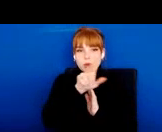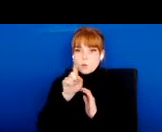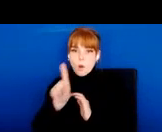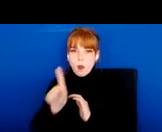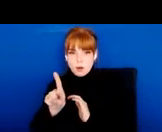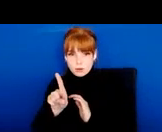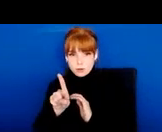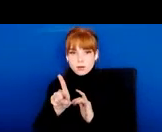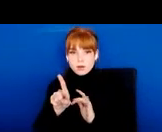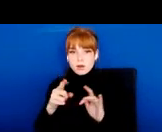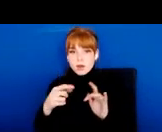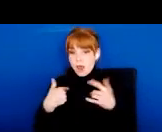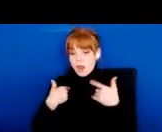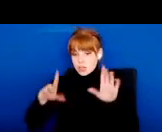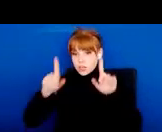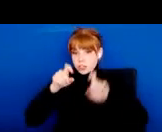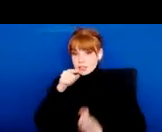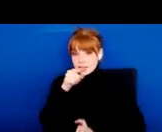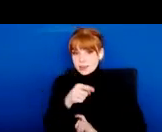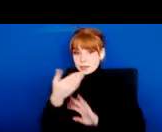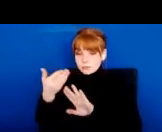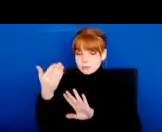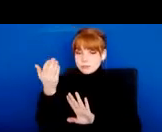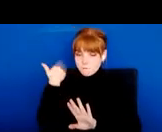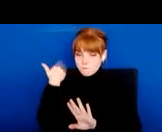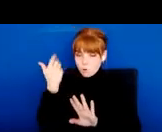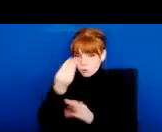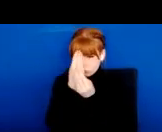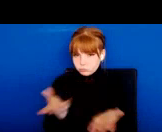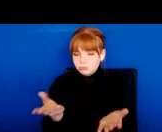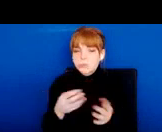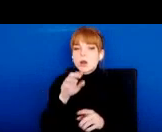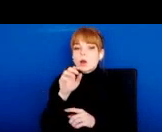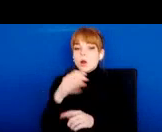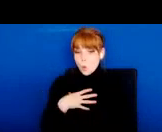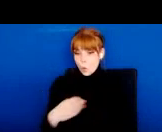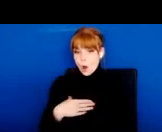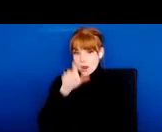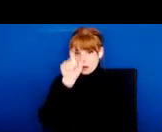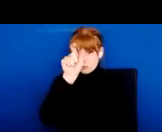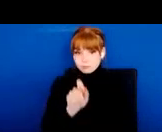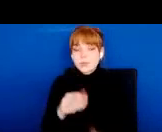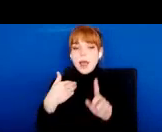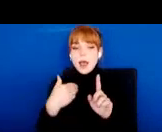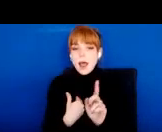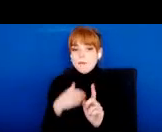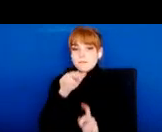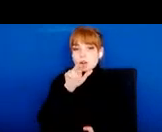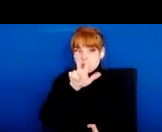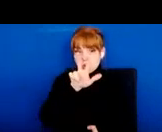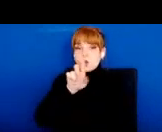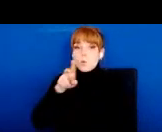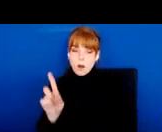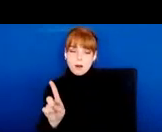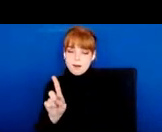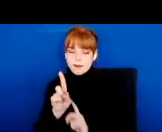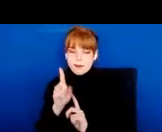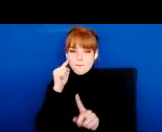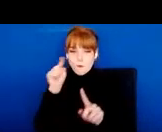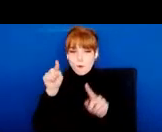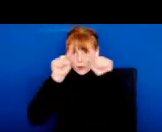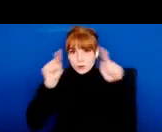this before, and I can tell you that the white exclamation mark has at least 3:1 contrast with the red triangle. But because